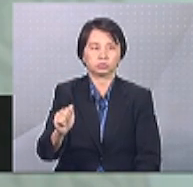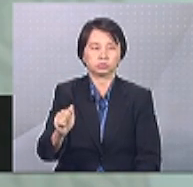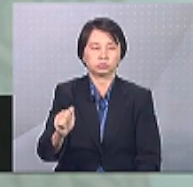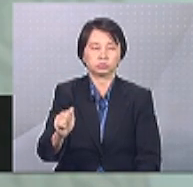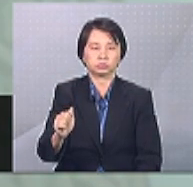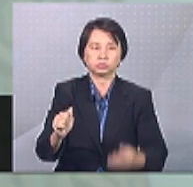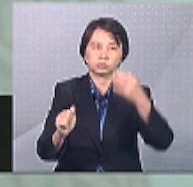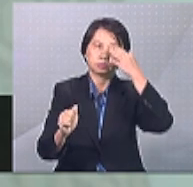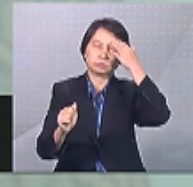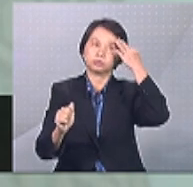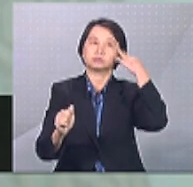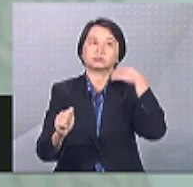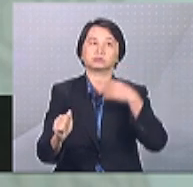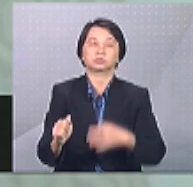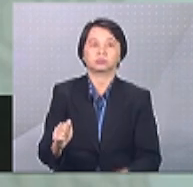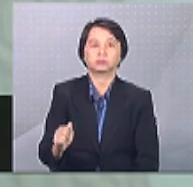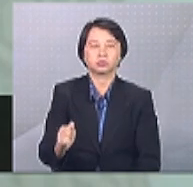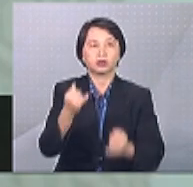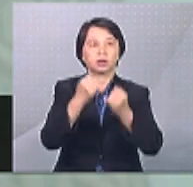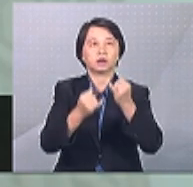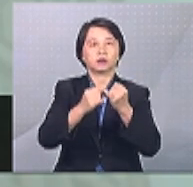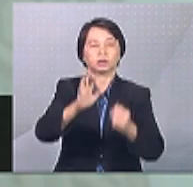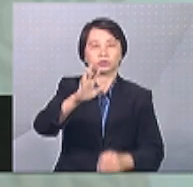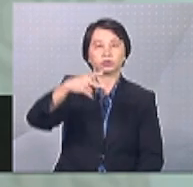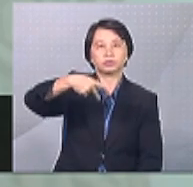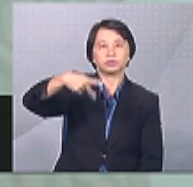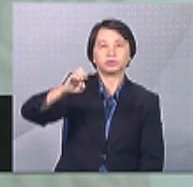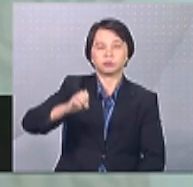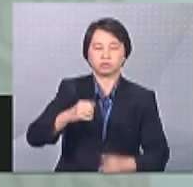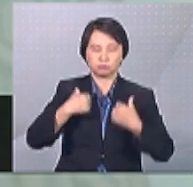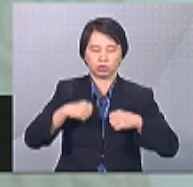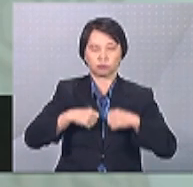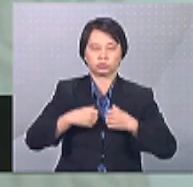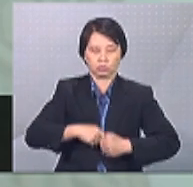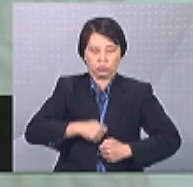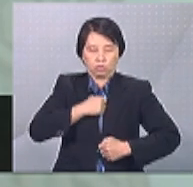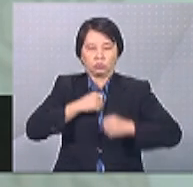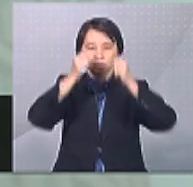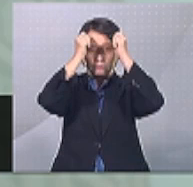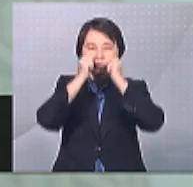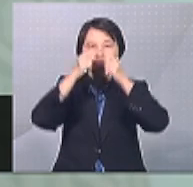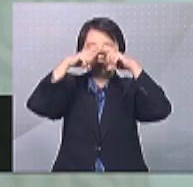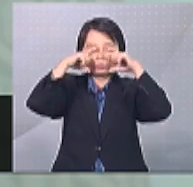My last question about the status of PPEs in the country right now. So far, our status of PPE, we have the procurement